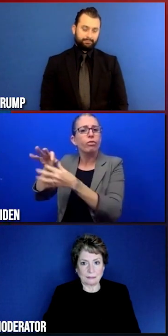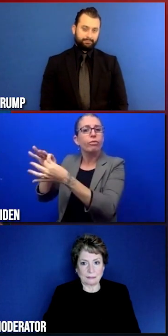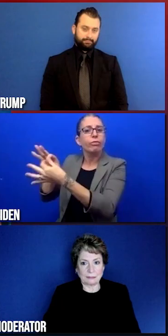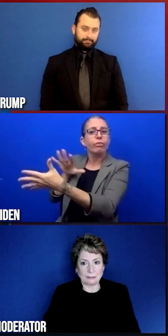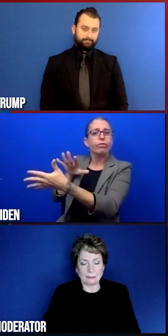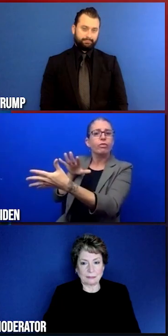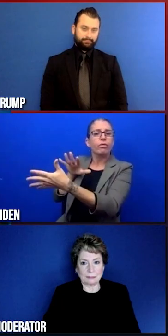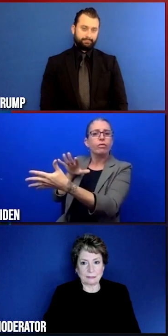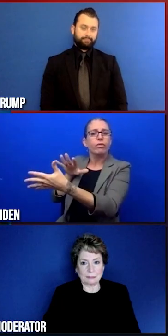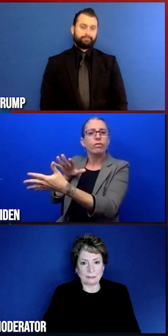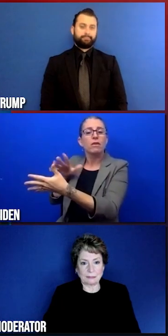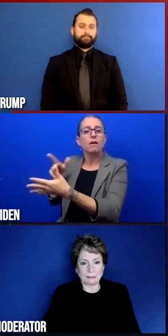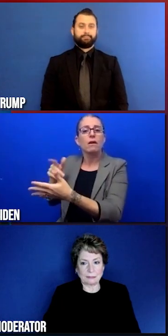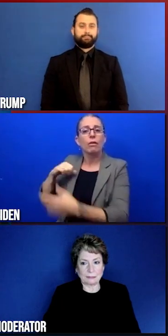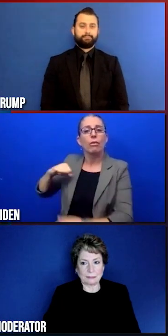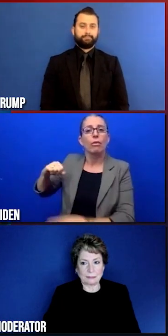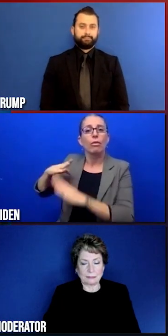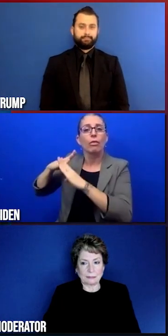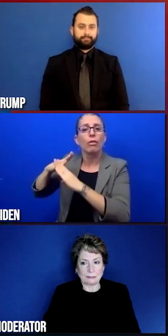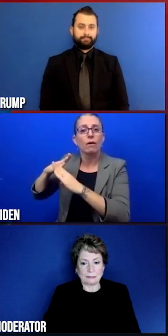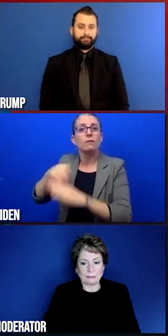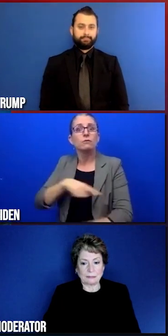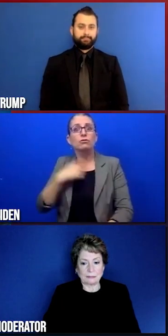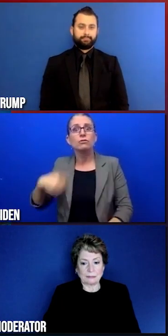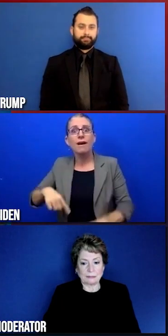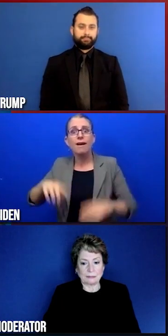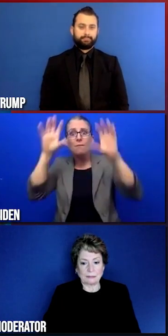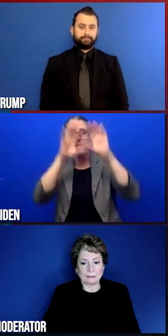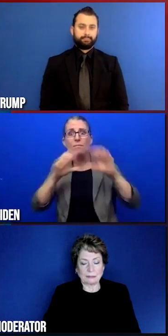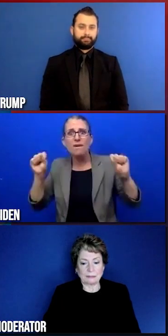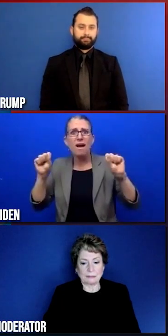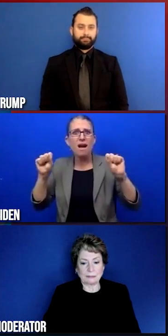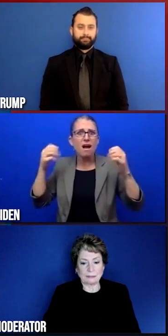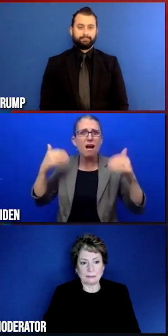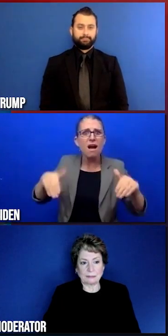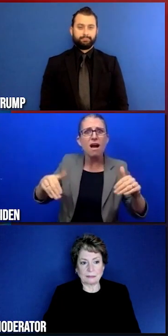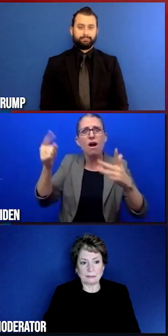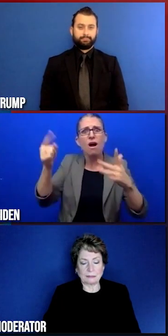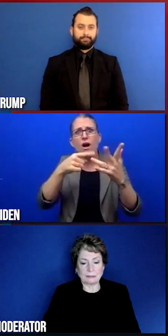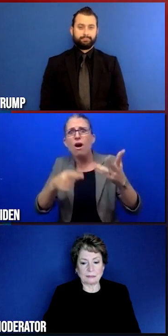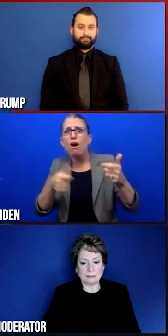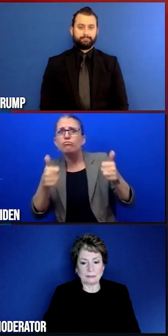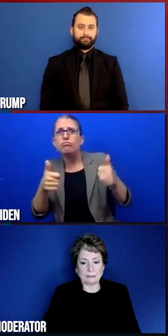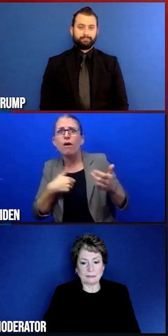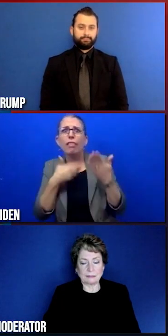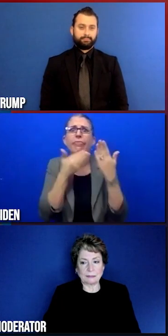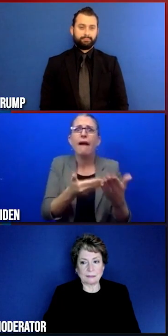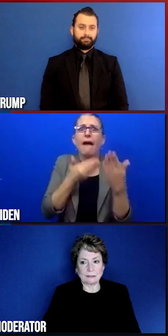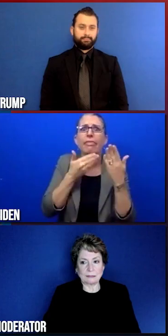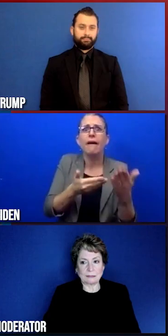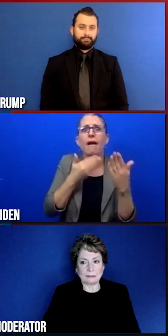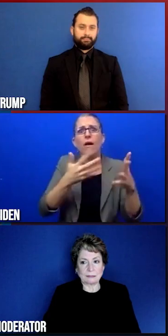is being transparent. We owe him a debt of gratitude. We have to thank him. And then what happened was we